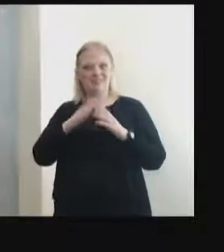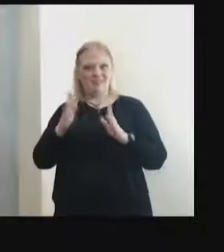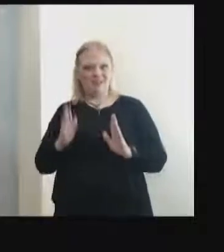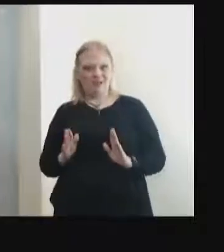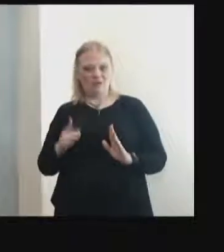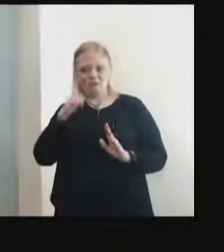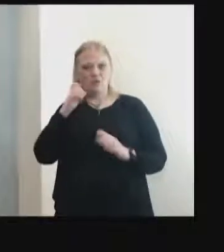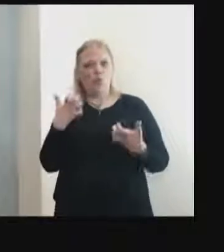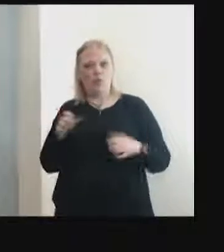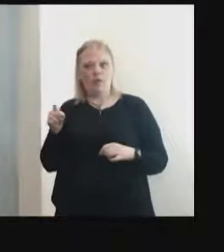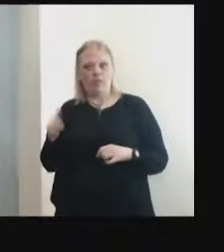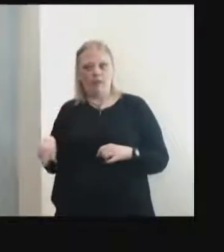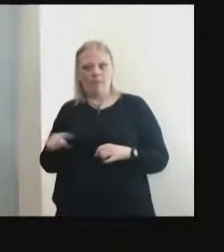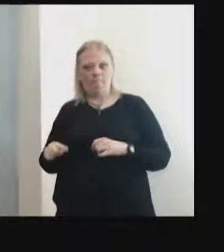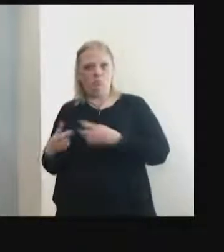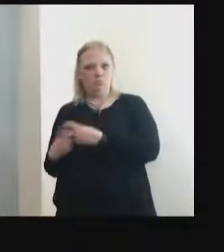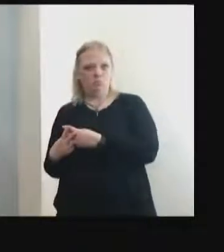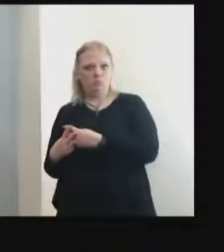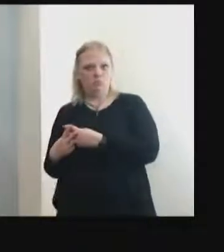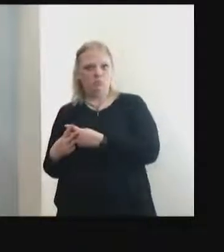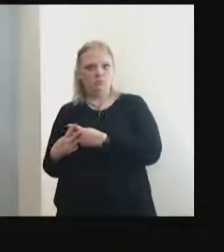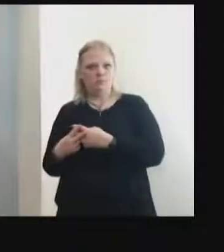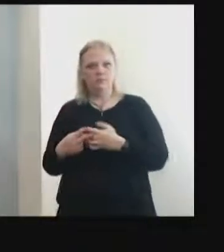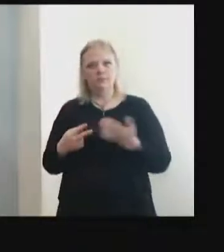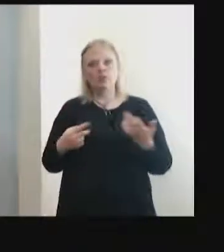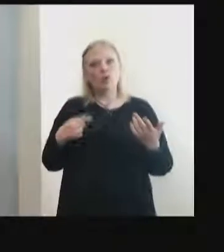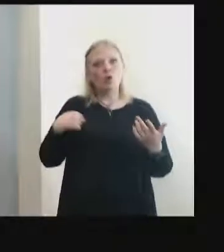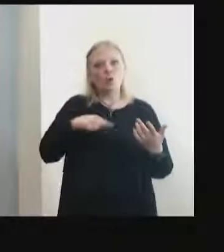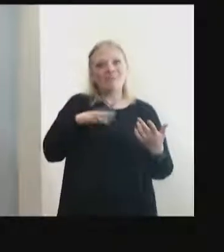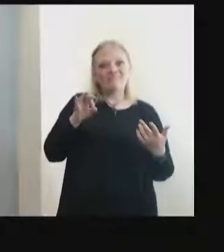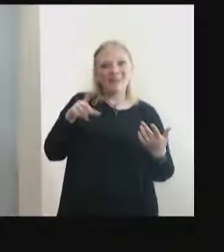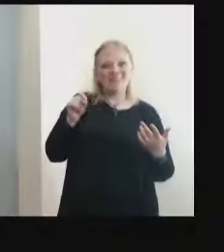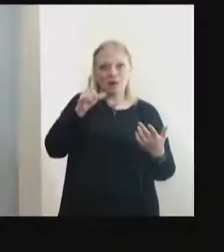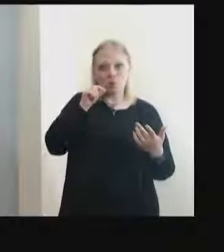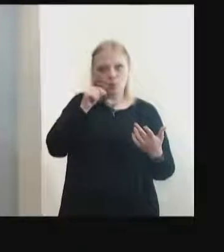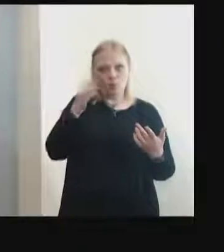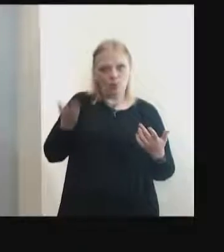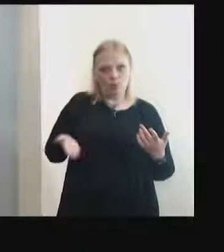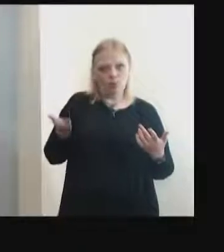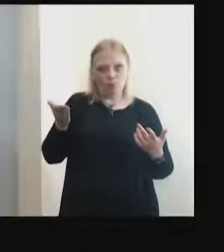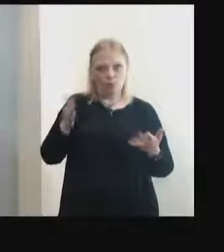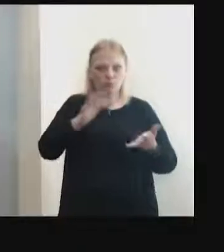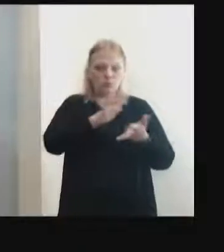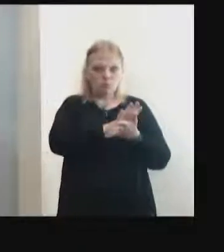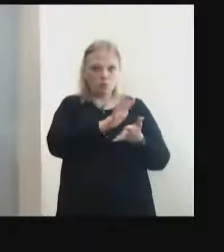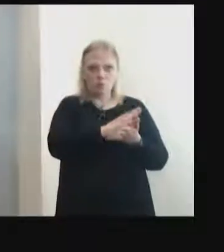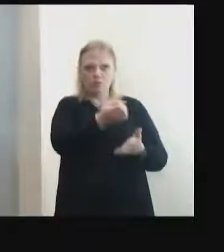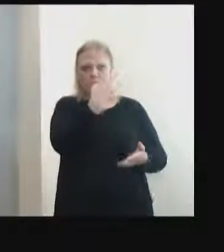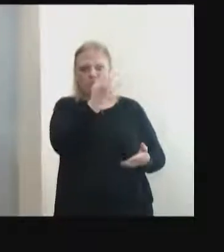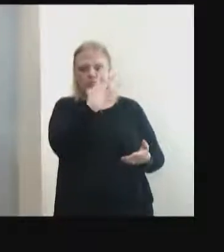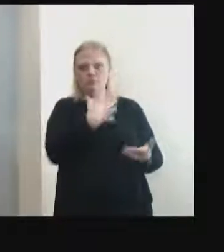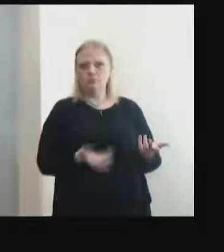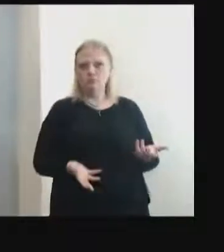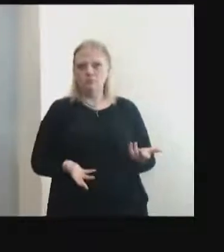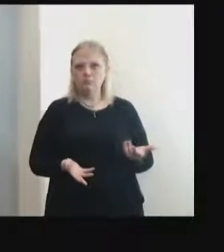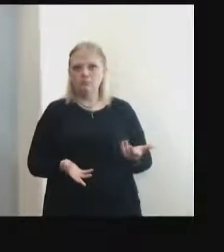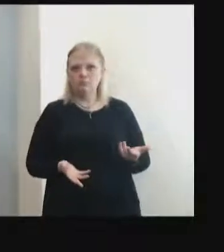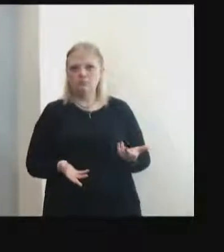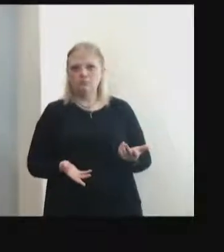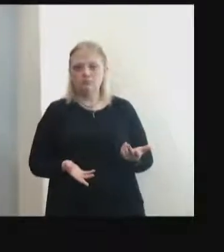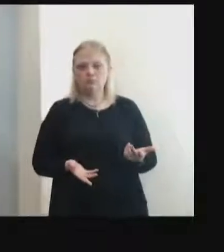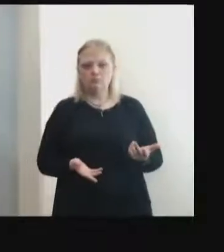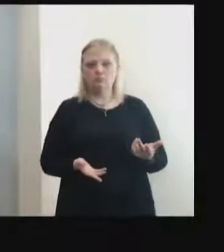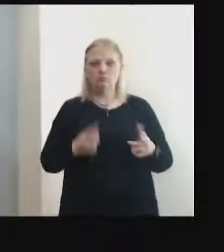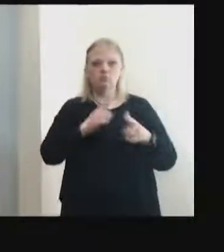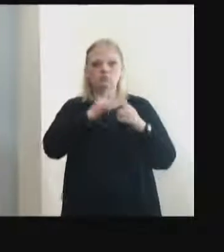go into quarantine. But we end up finding out who they are. I mean, the schools tell us, and when